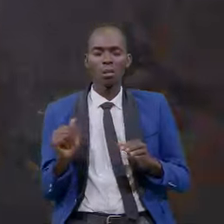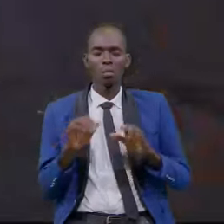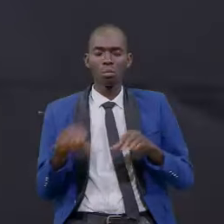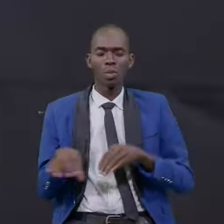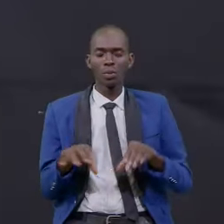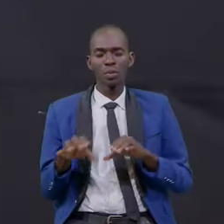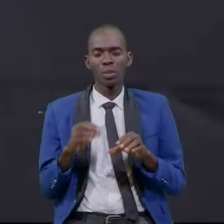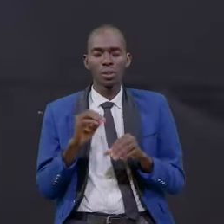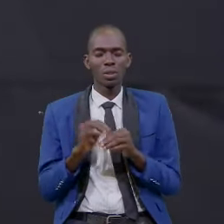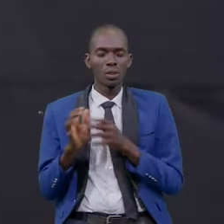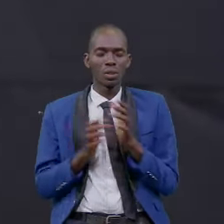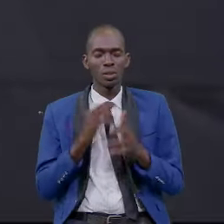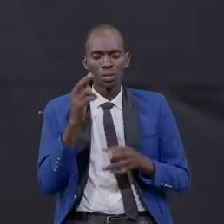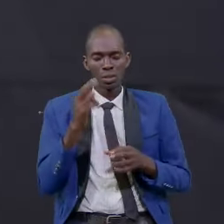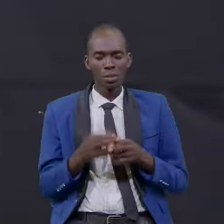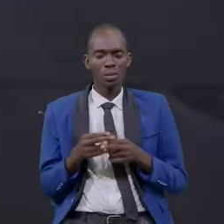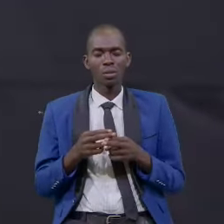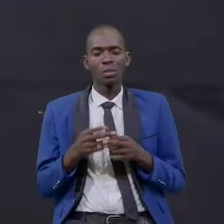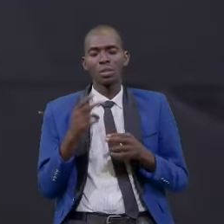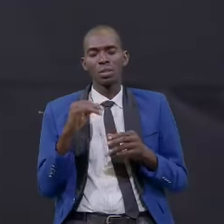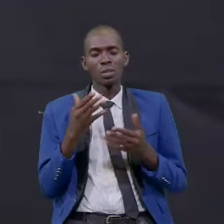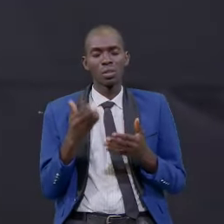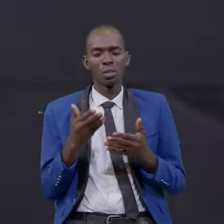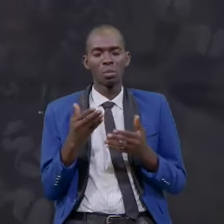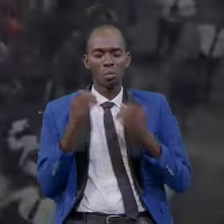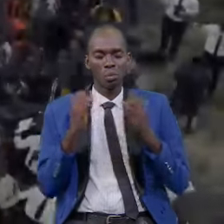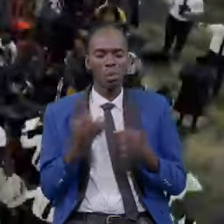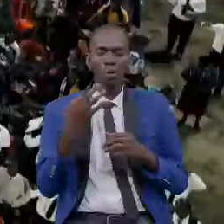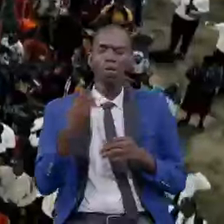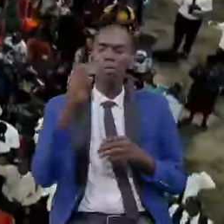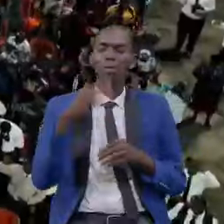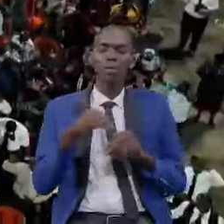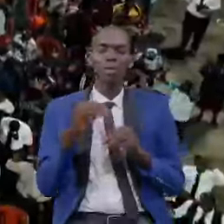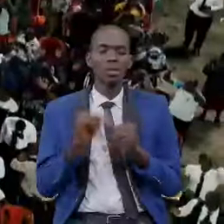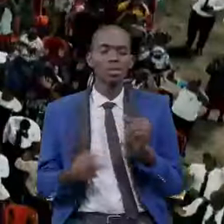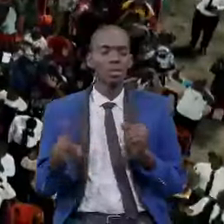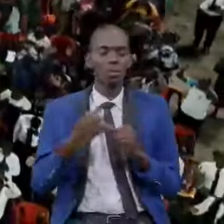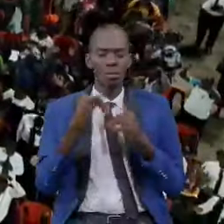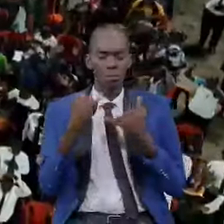Manifestation of your miracle power in everyone right now. Confirmation.